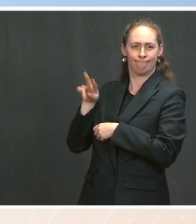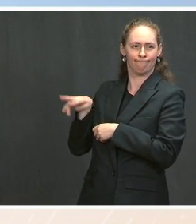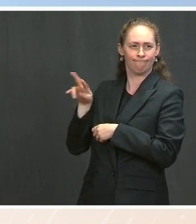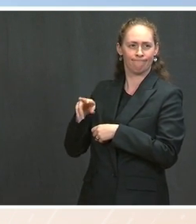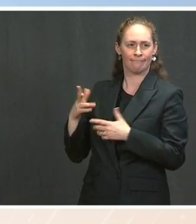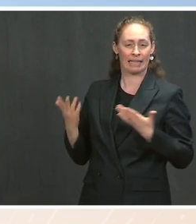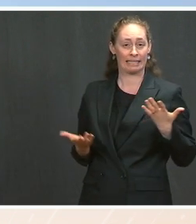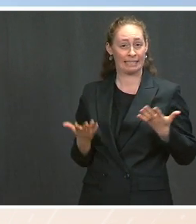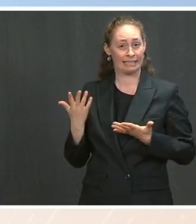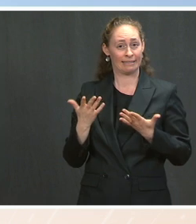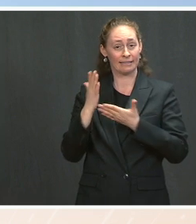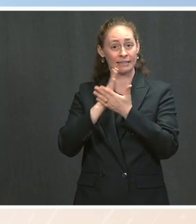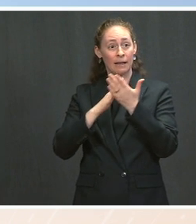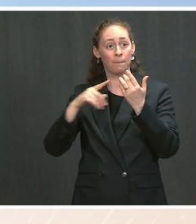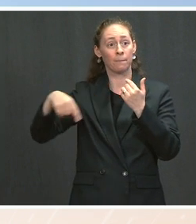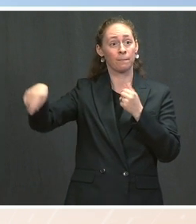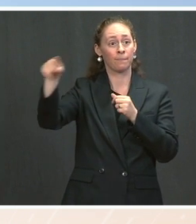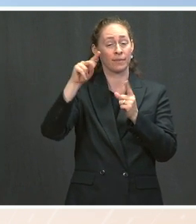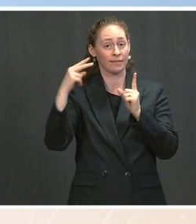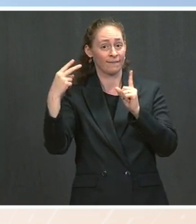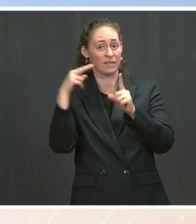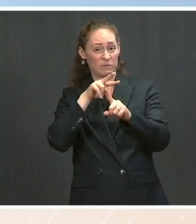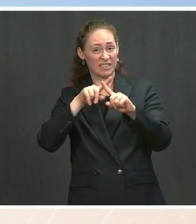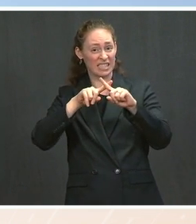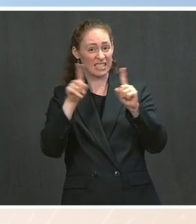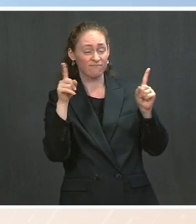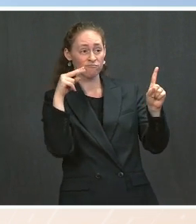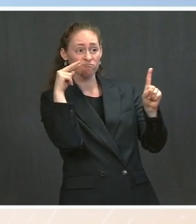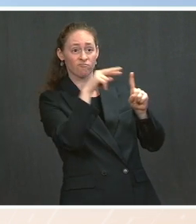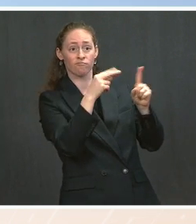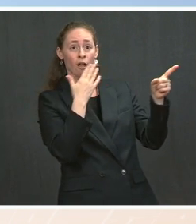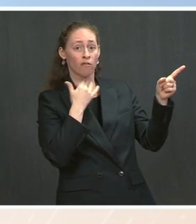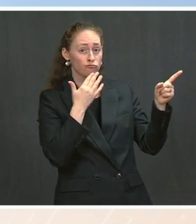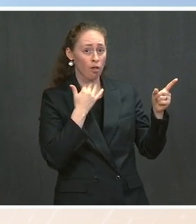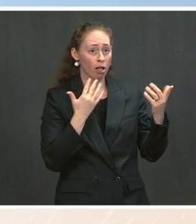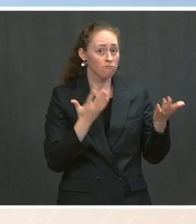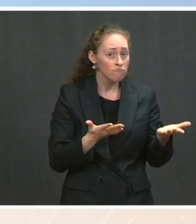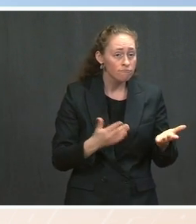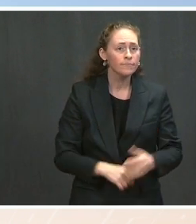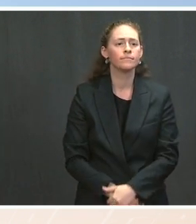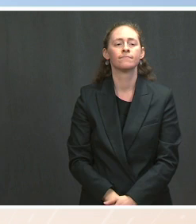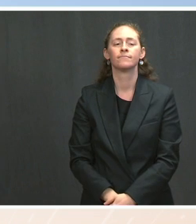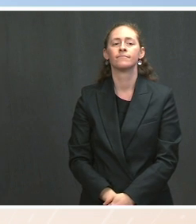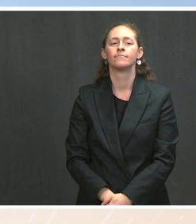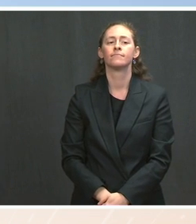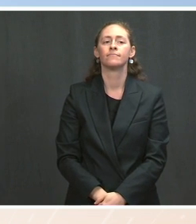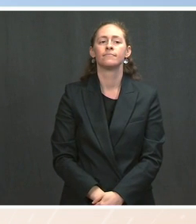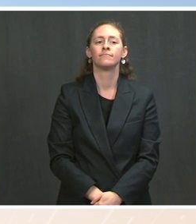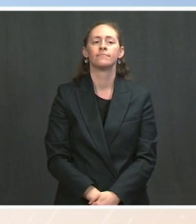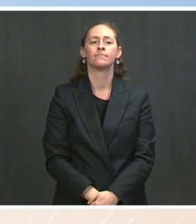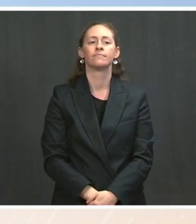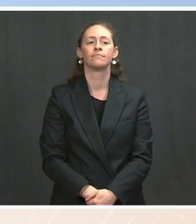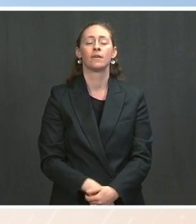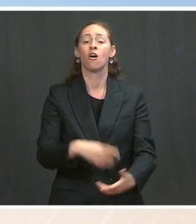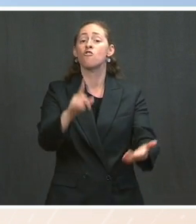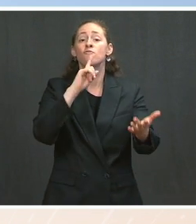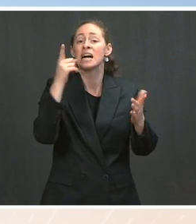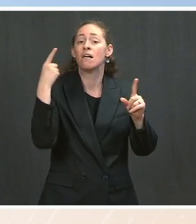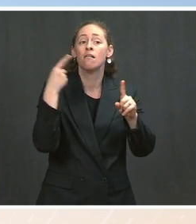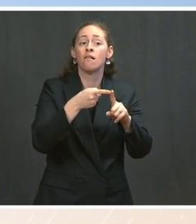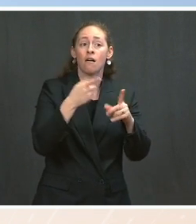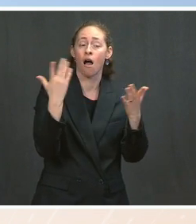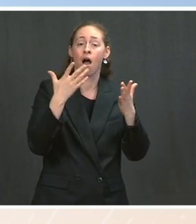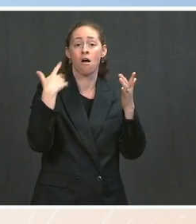Well, Darlene, I think the reason I answered it the way I did is because obviously we all shared an objective of bringing an end to the conflict.